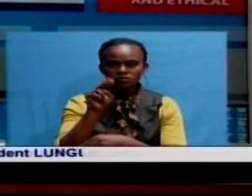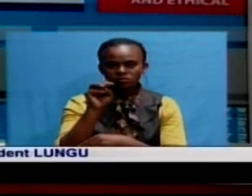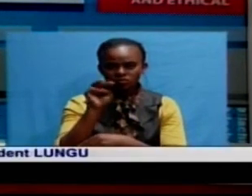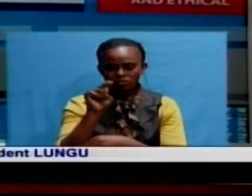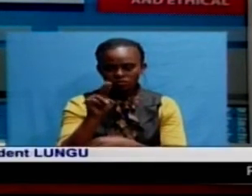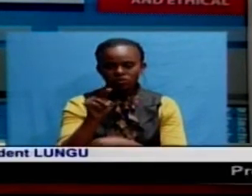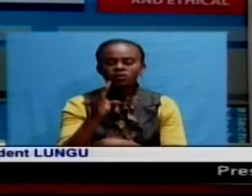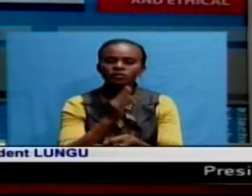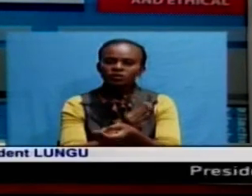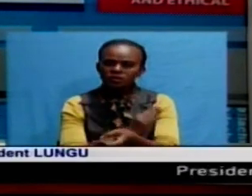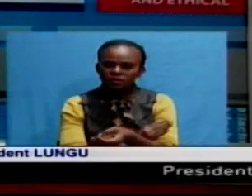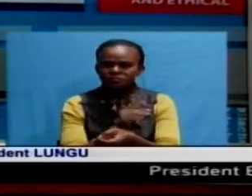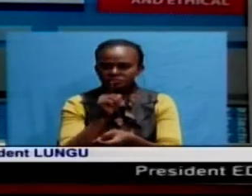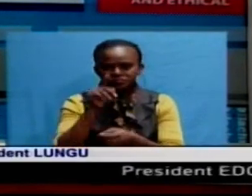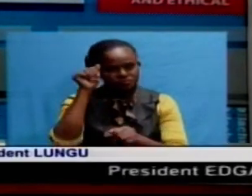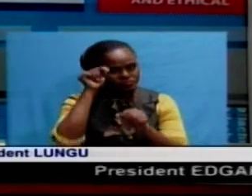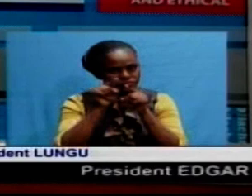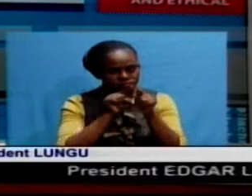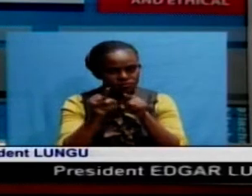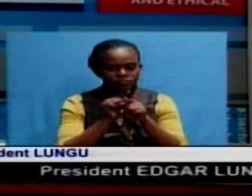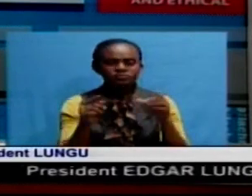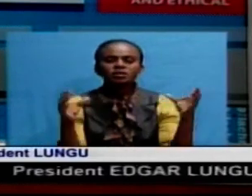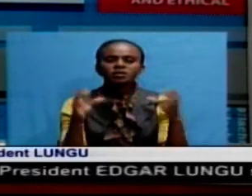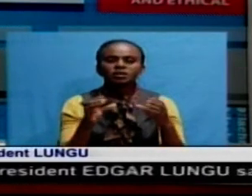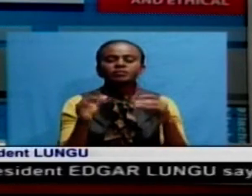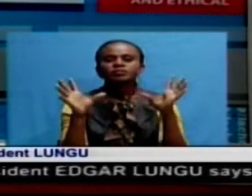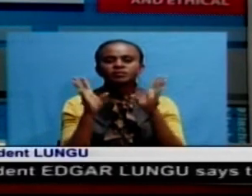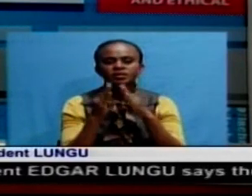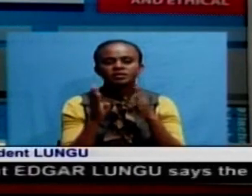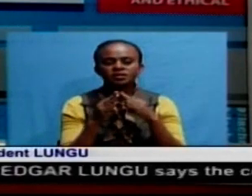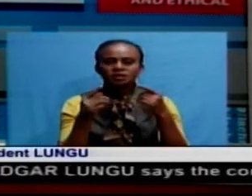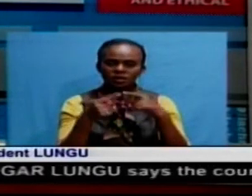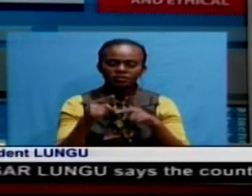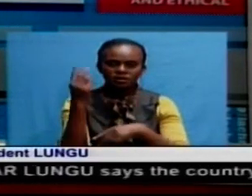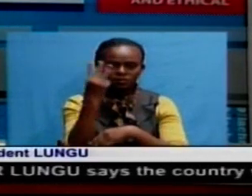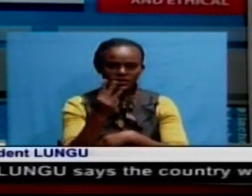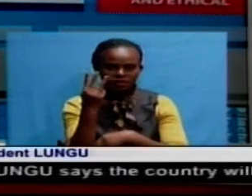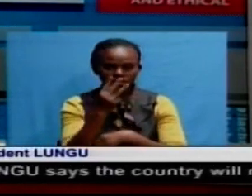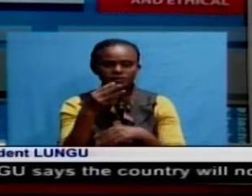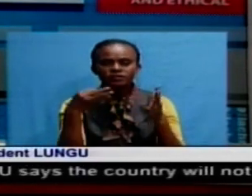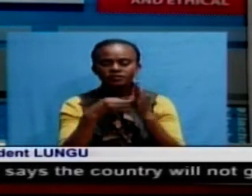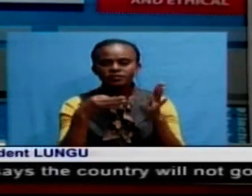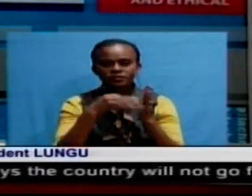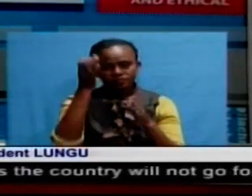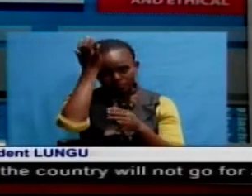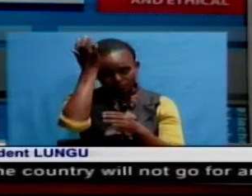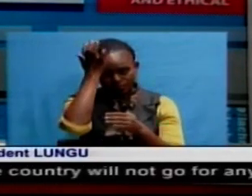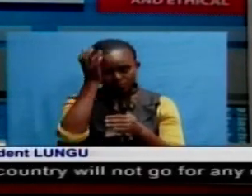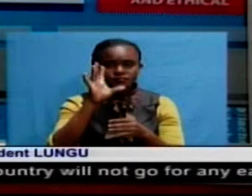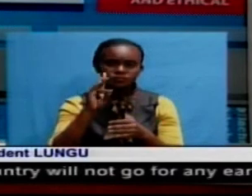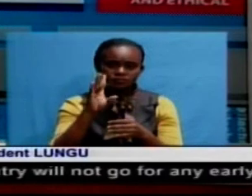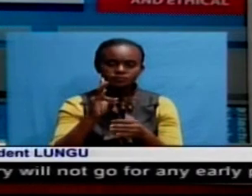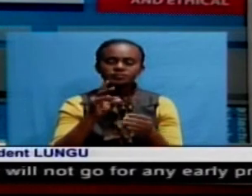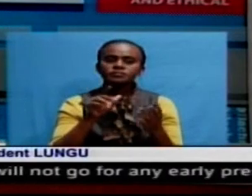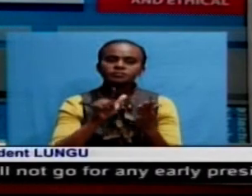the resolutions arrived at after the club's consultative shareholders meeting held on Wednesday, February 7th in Lusaka. This is in